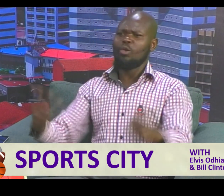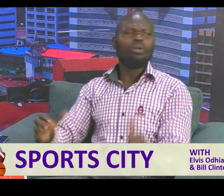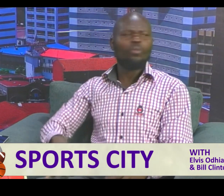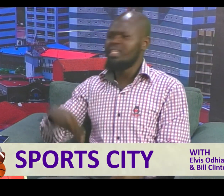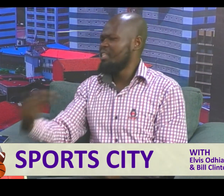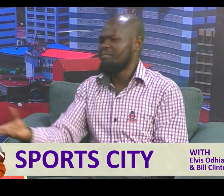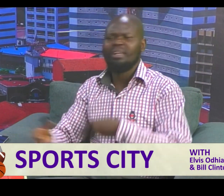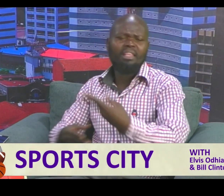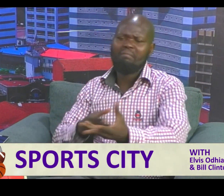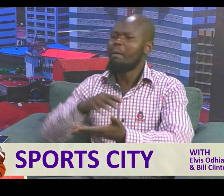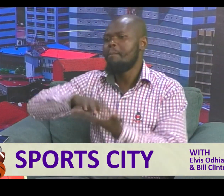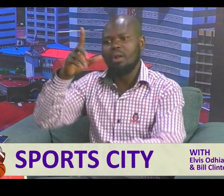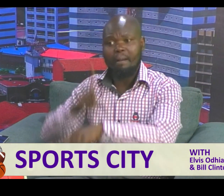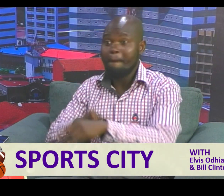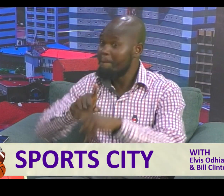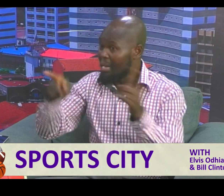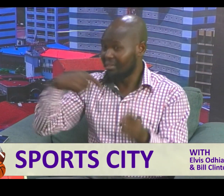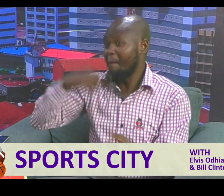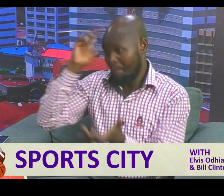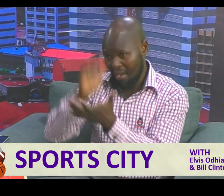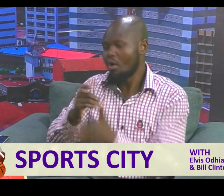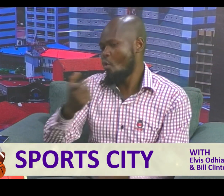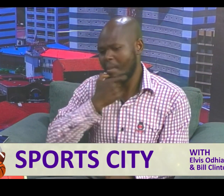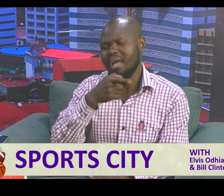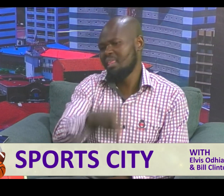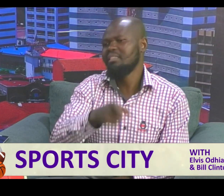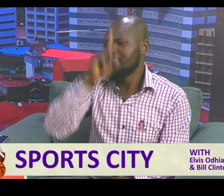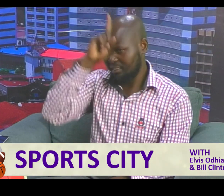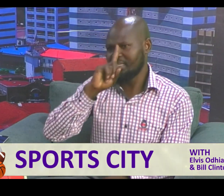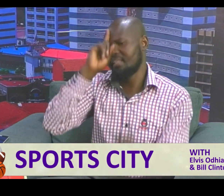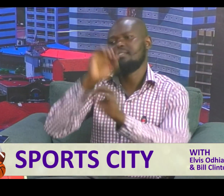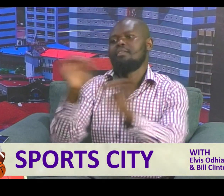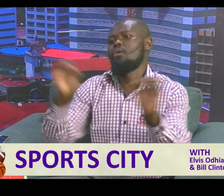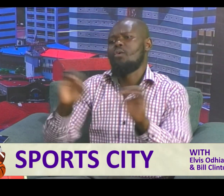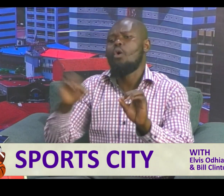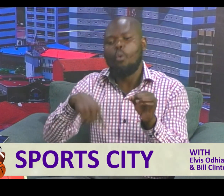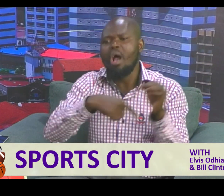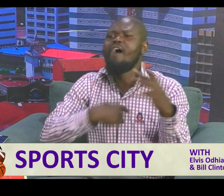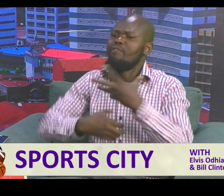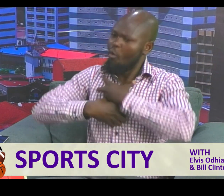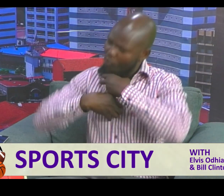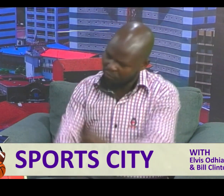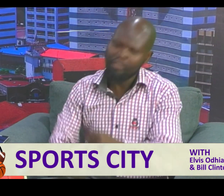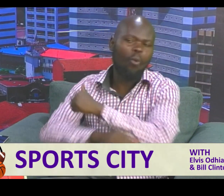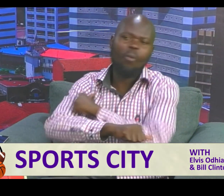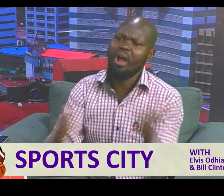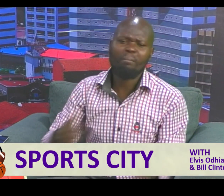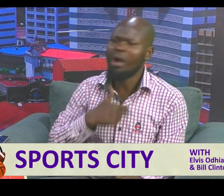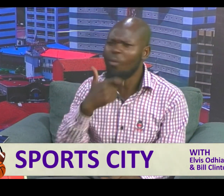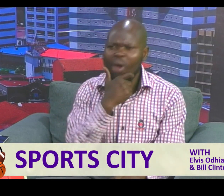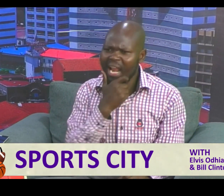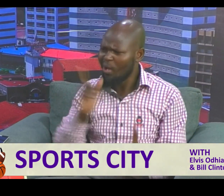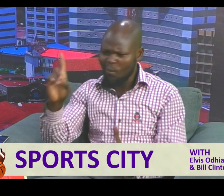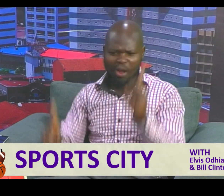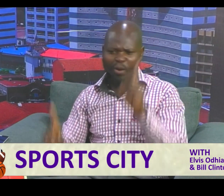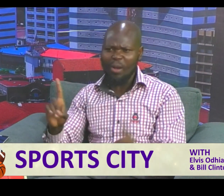for Gor Mahia they've not gained that confidence. But I believe that Gor Mahia, they are not serious.